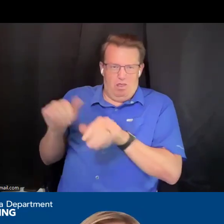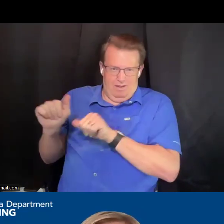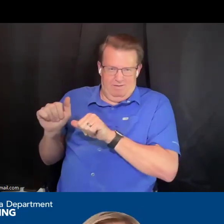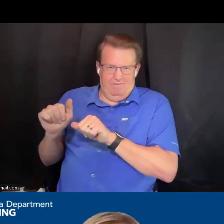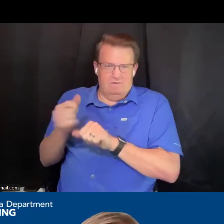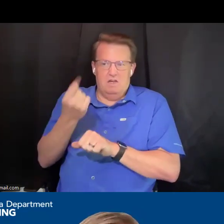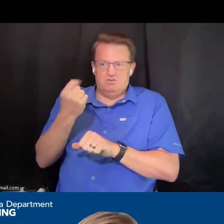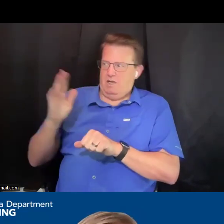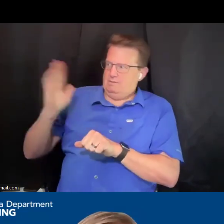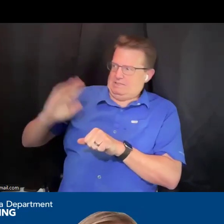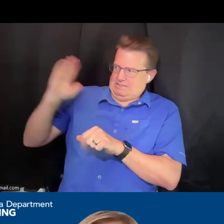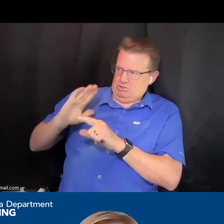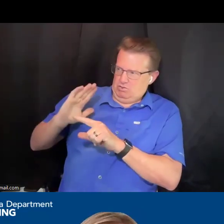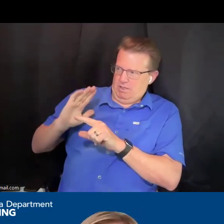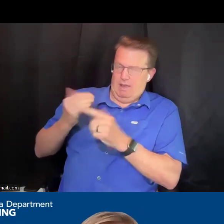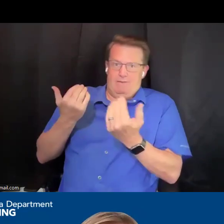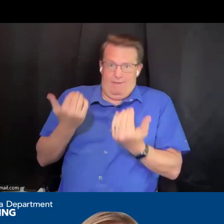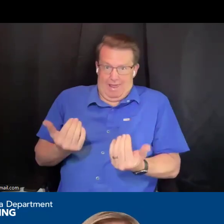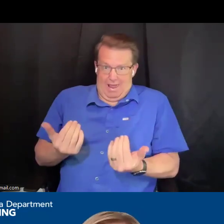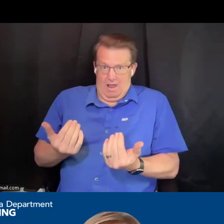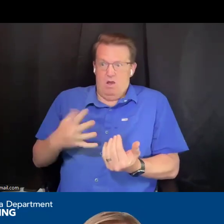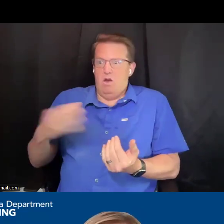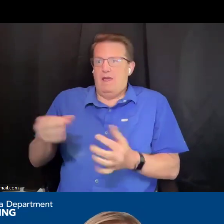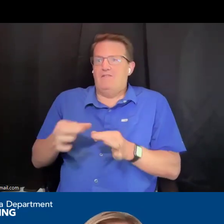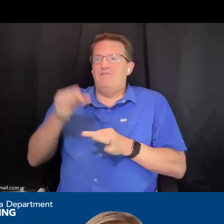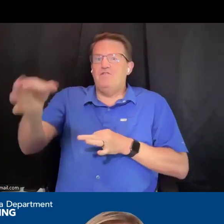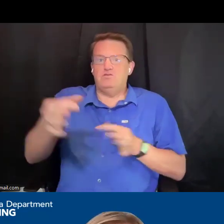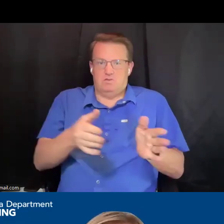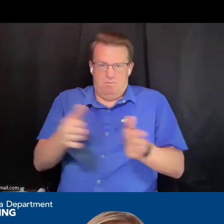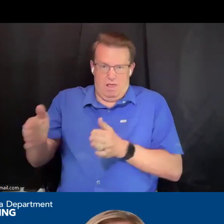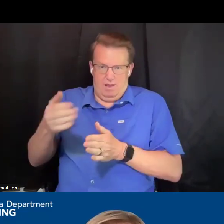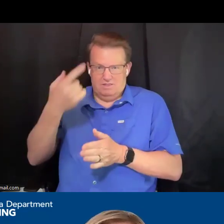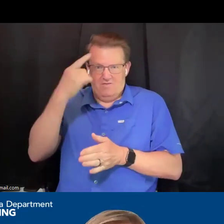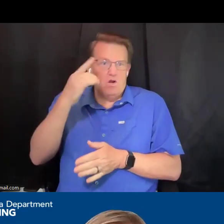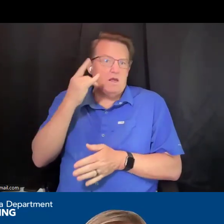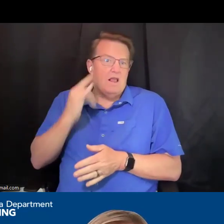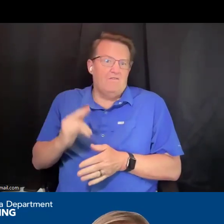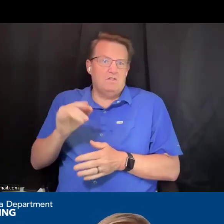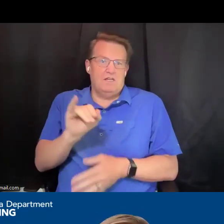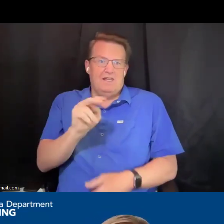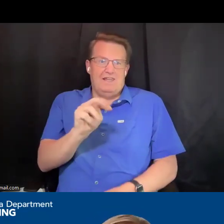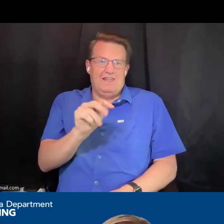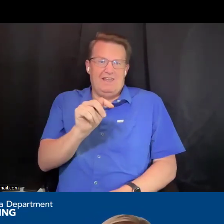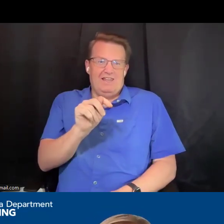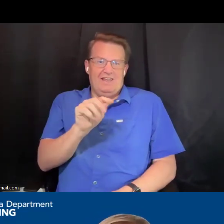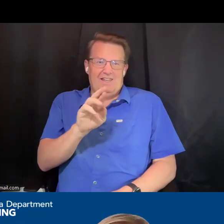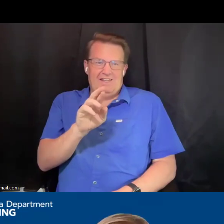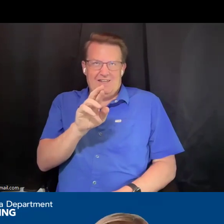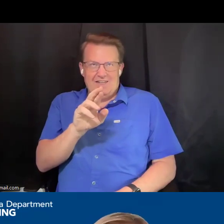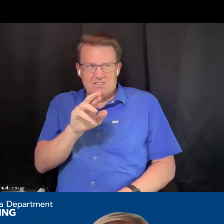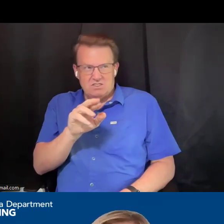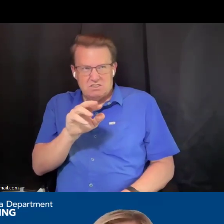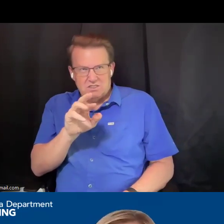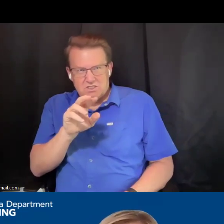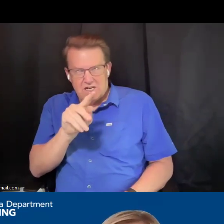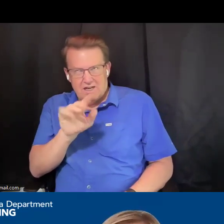been, where we are today, and where we're going with California's Intrastate Funding Formula. So that's what we'll be talking